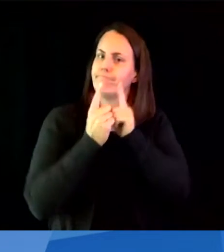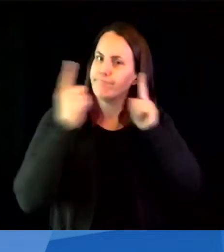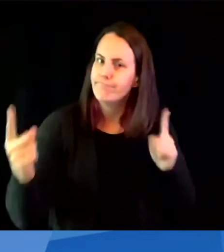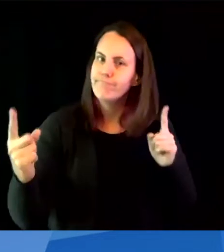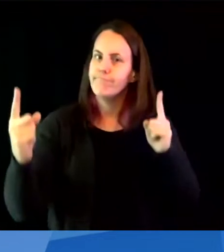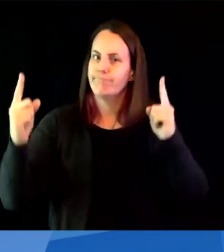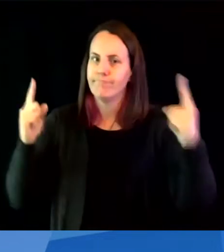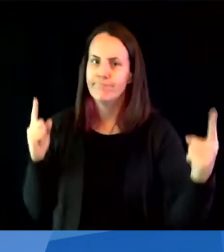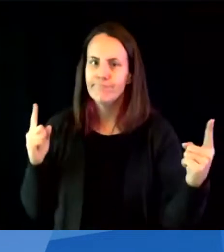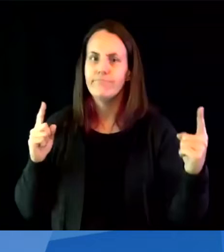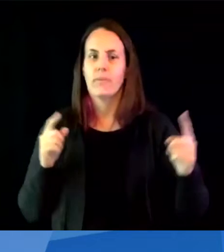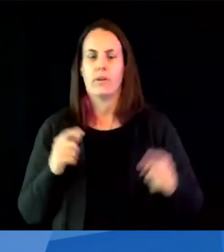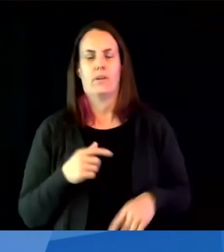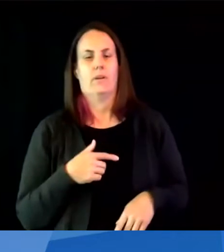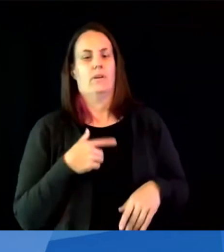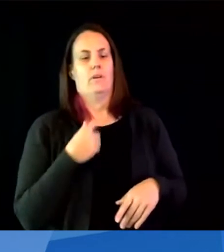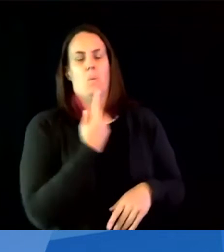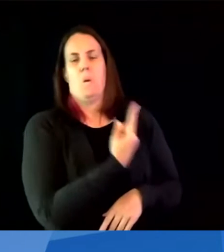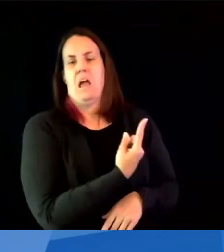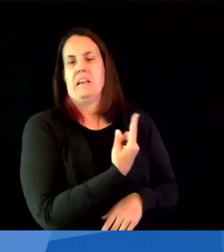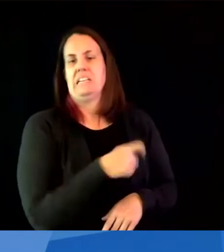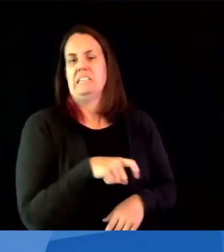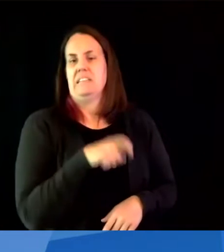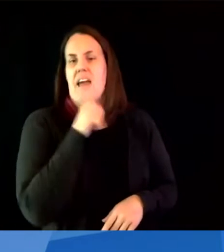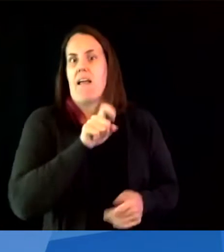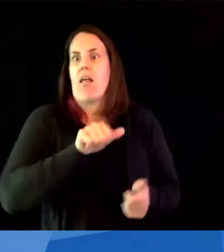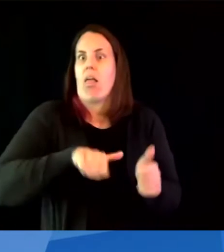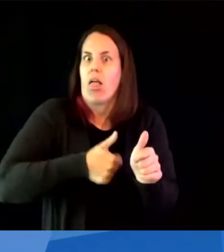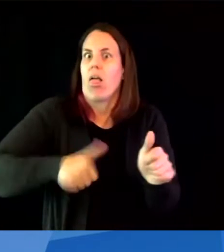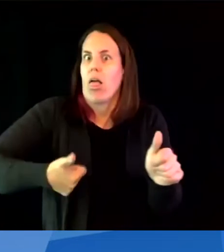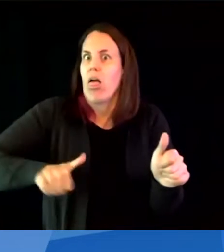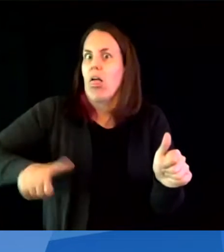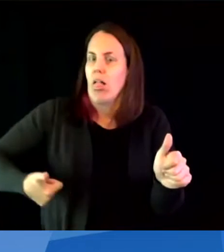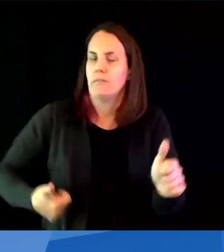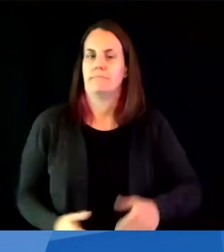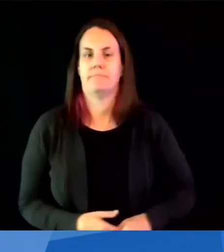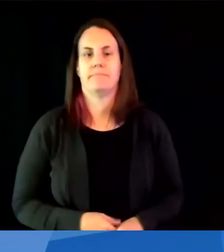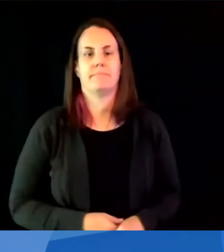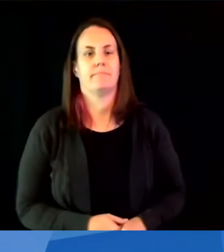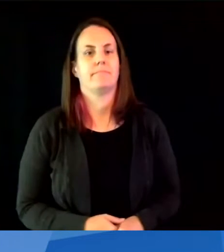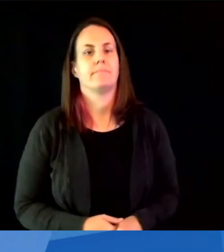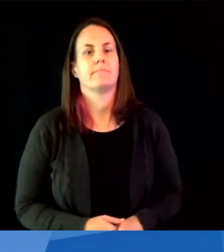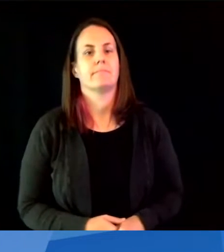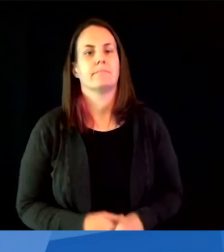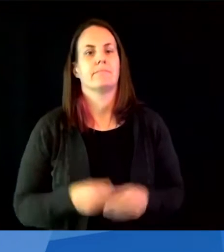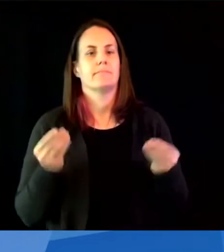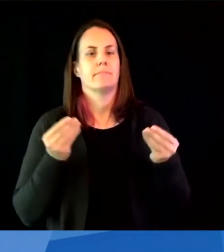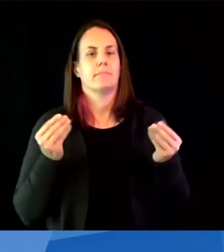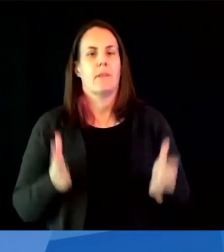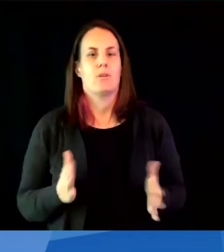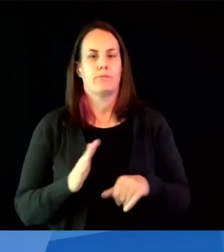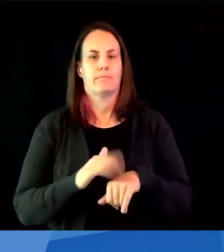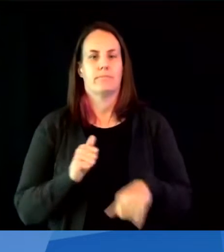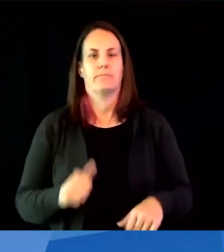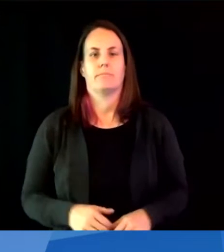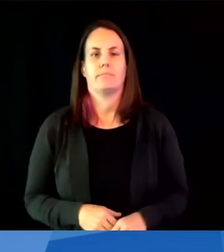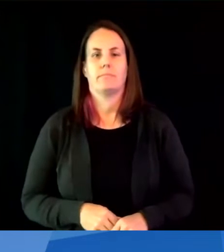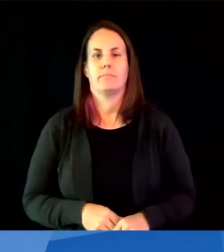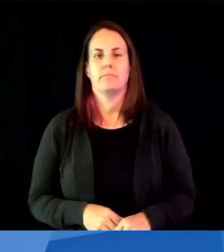Thank you. The next question to Isabel Lawrence from NBC 15 in Madison. Isabel